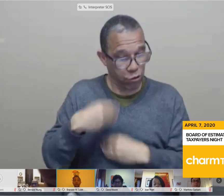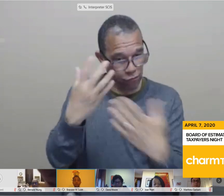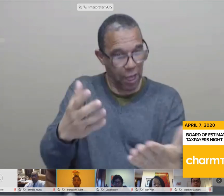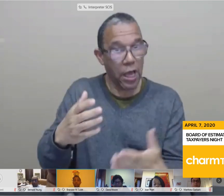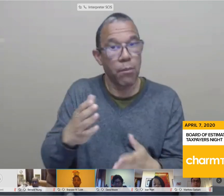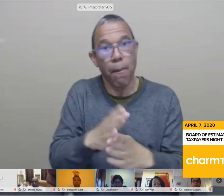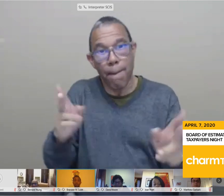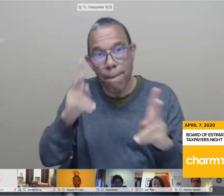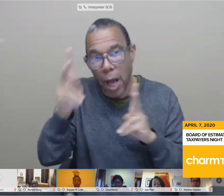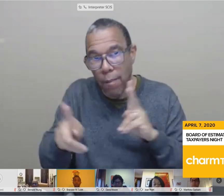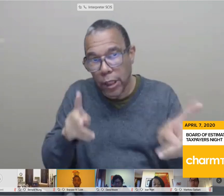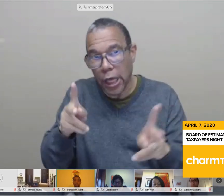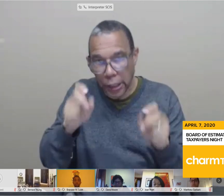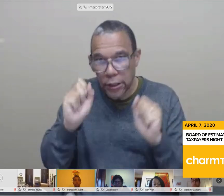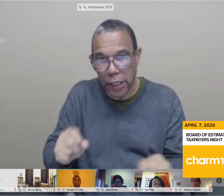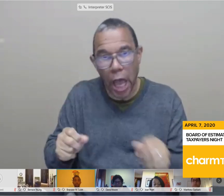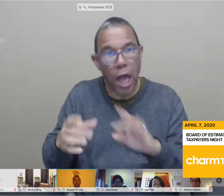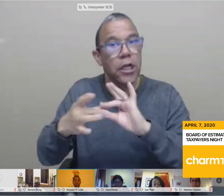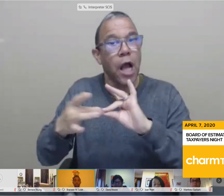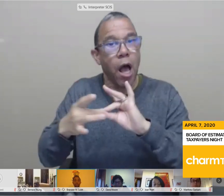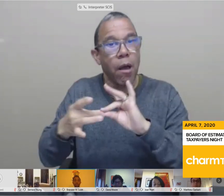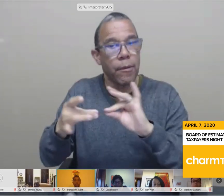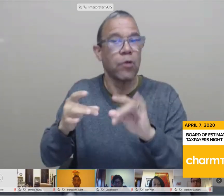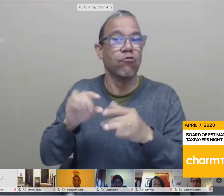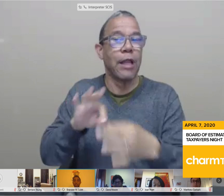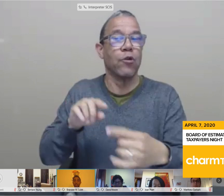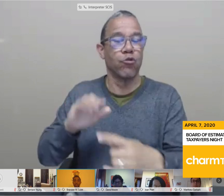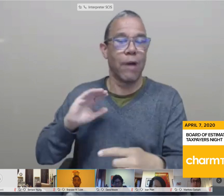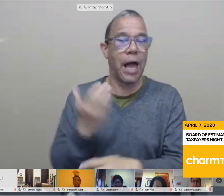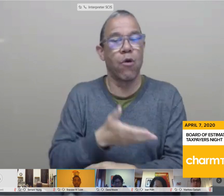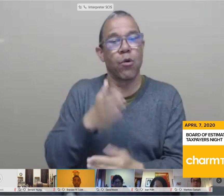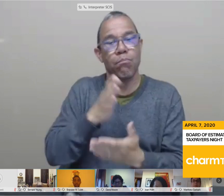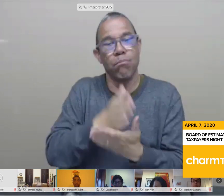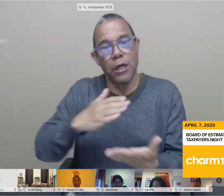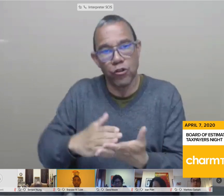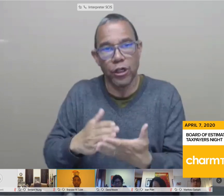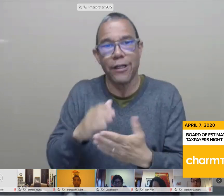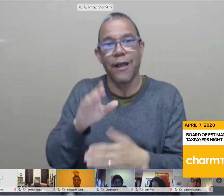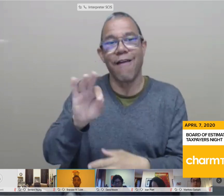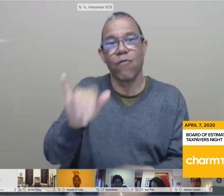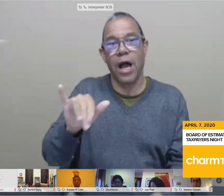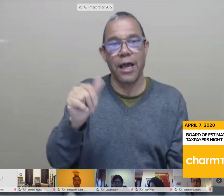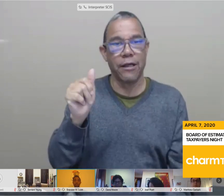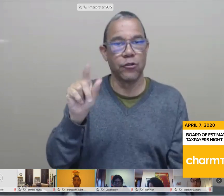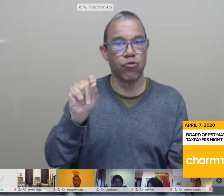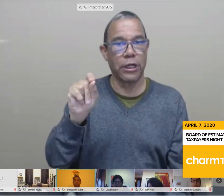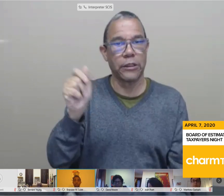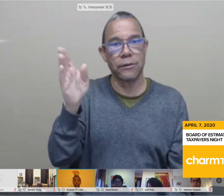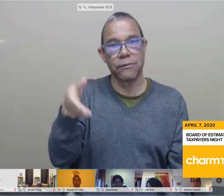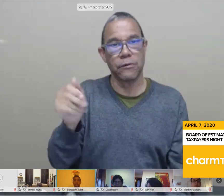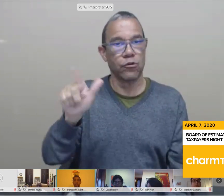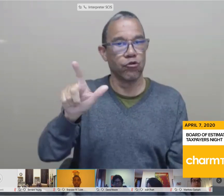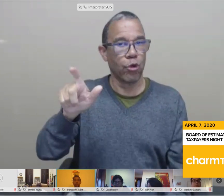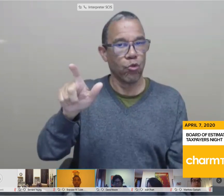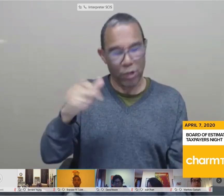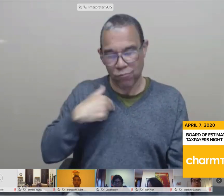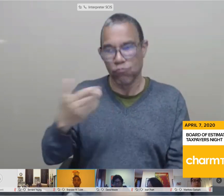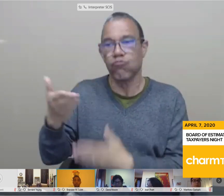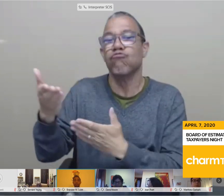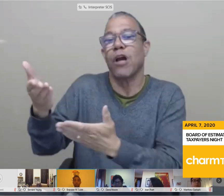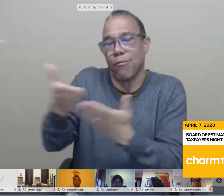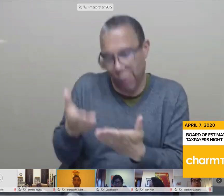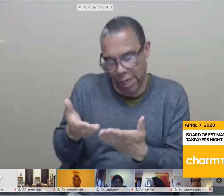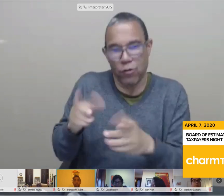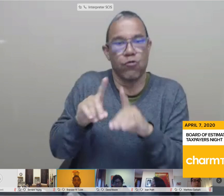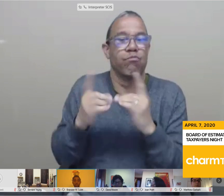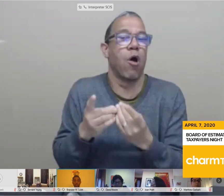opportunity to comment on the preliminary budget for fiscal 2021. That was recommended to the Board of Estimates by the Department of Finance on